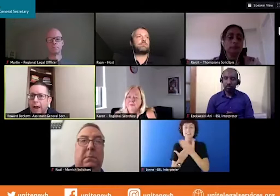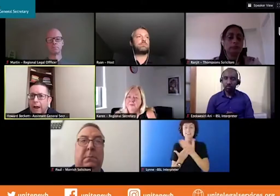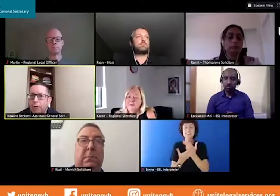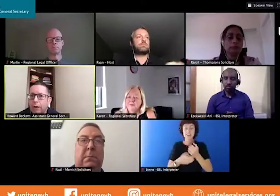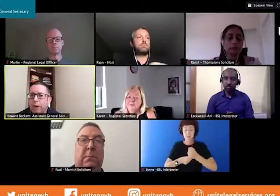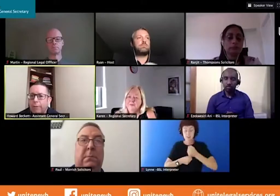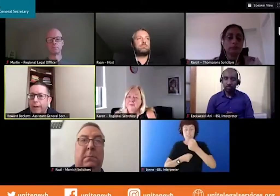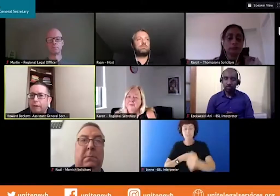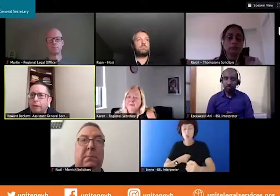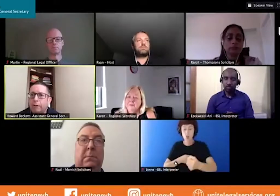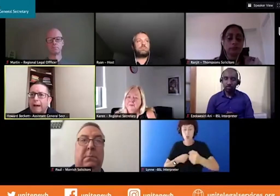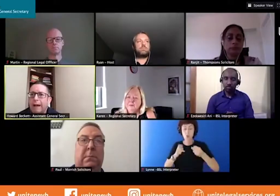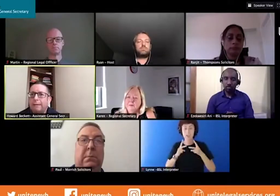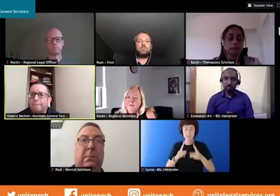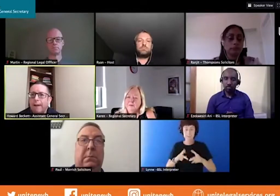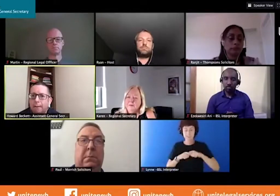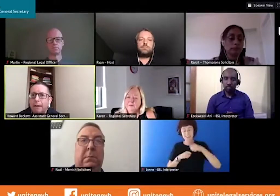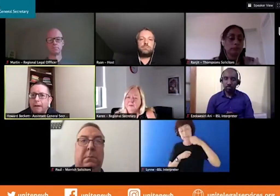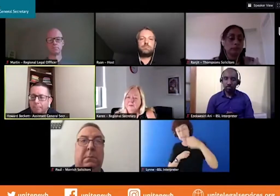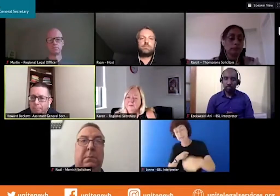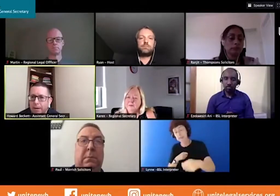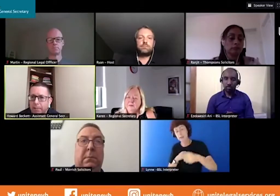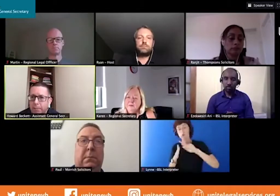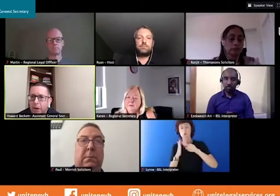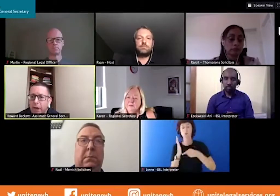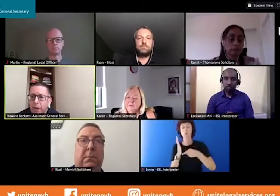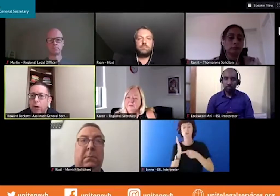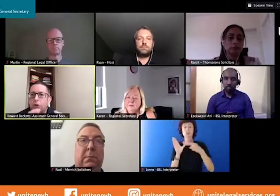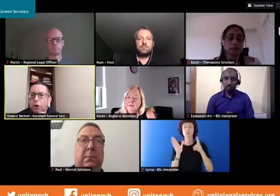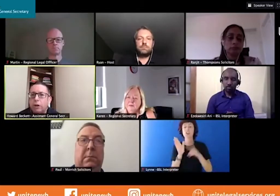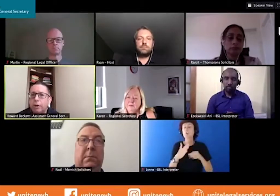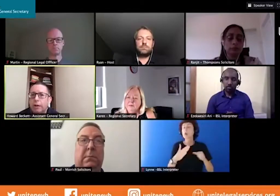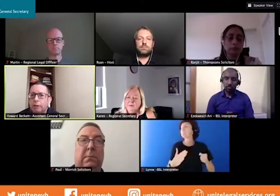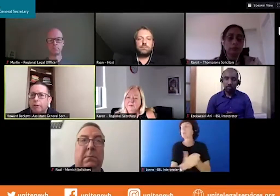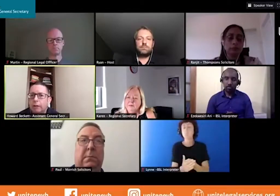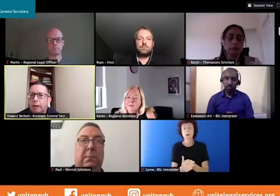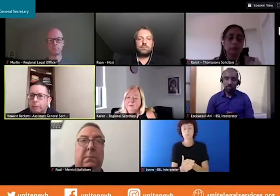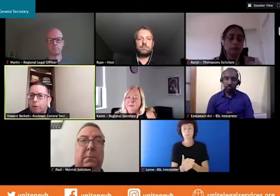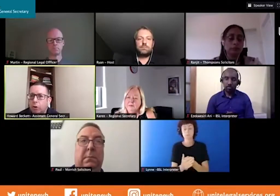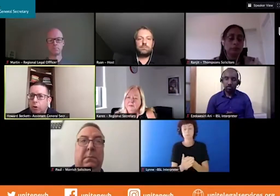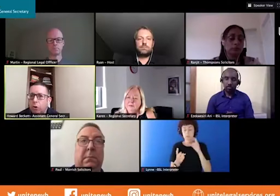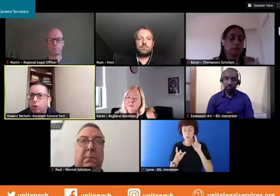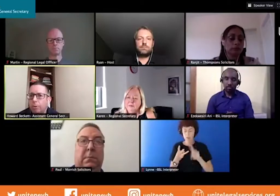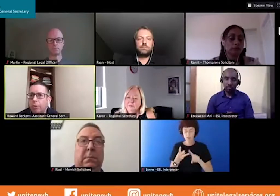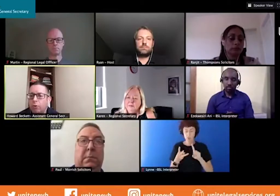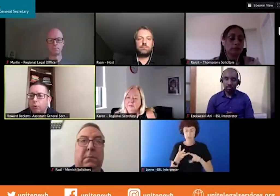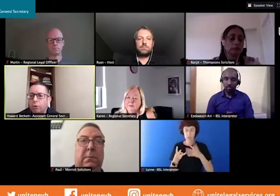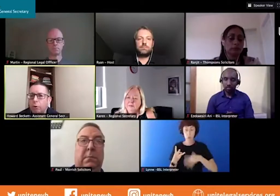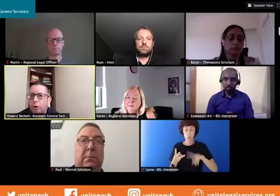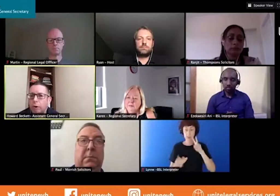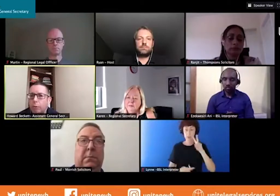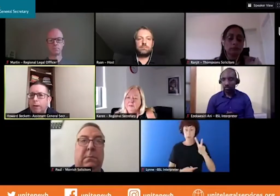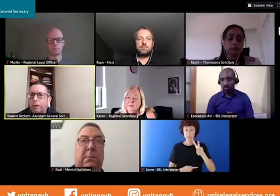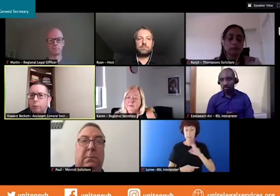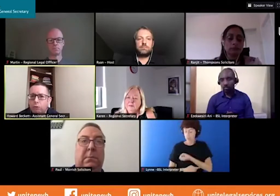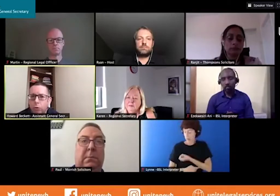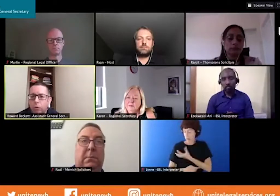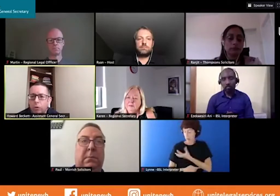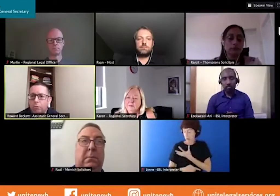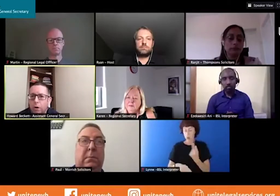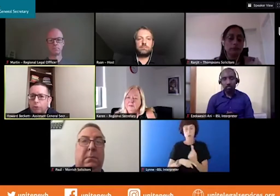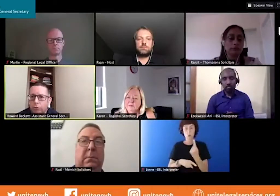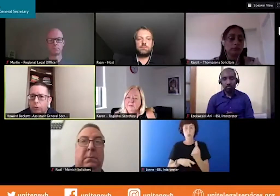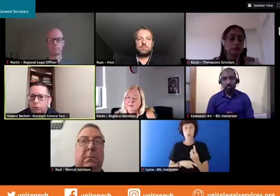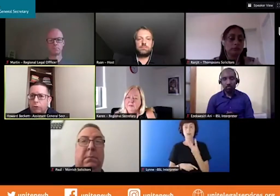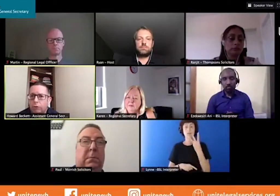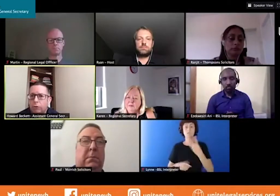at the very minimum. Thirdly, we need to see Labour talk about a 4-day working week, which Gordon Brown used in